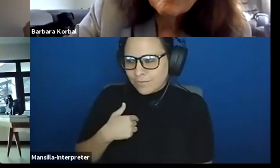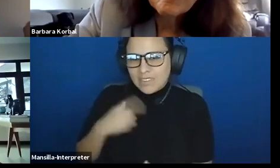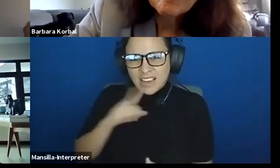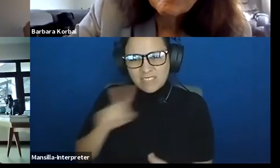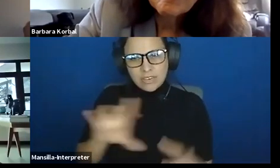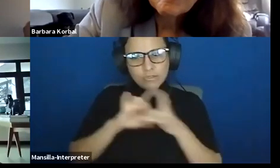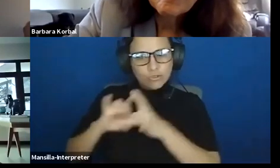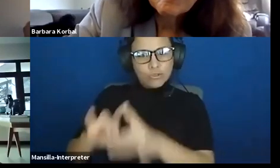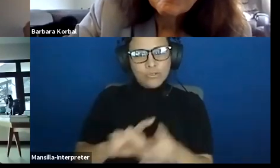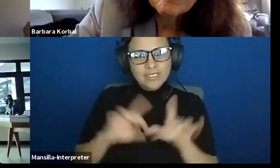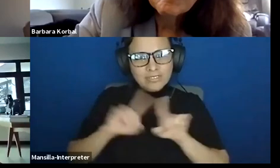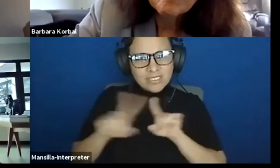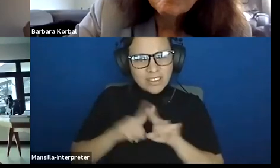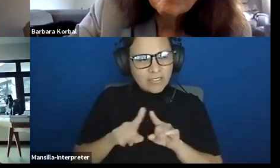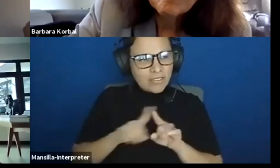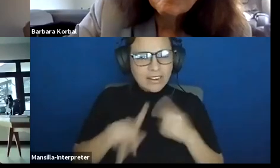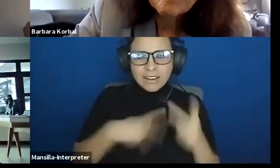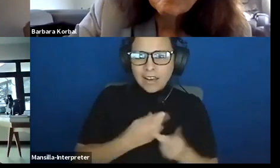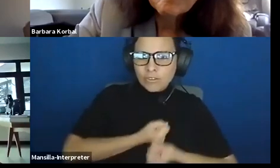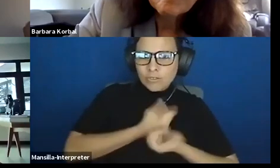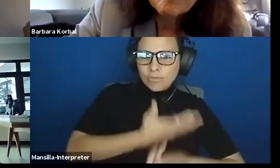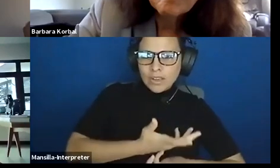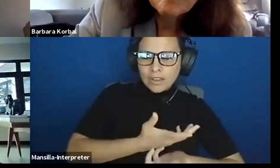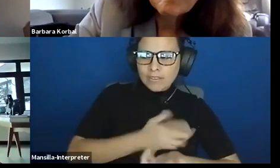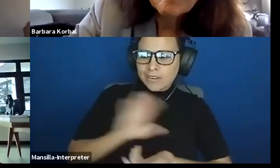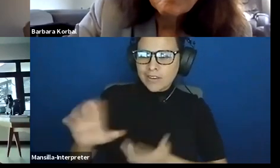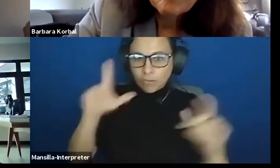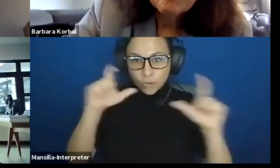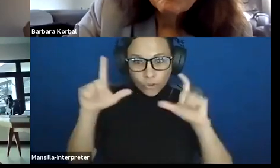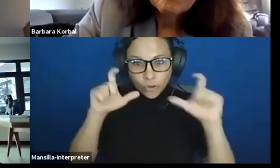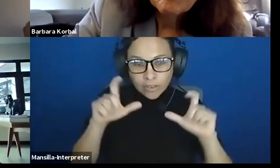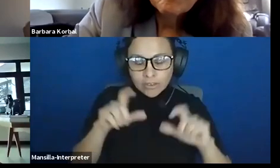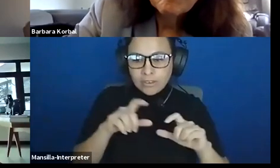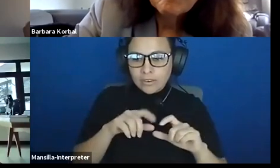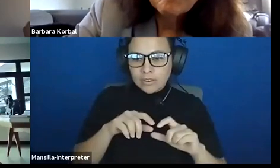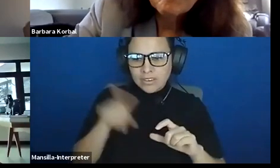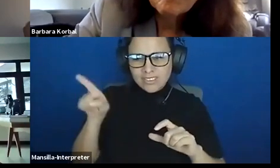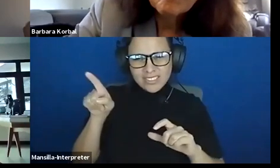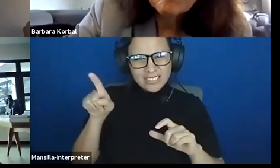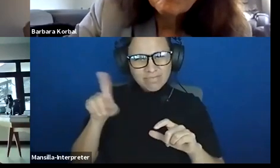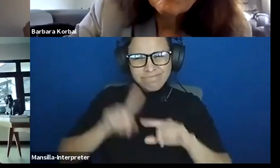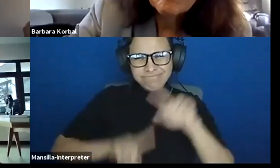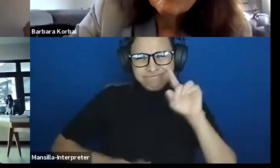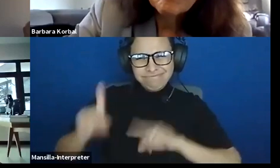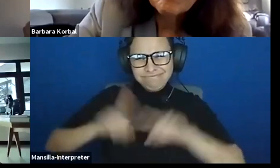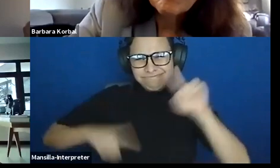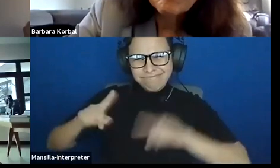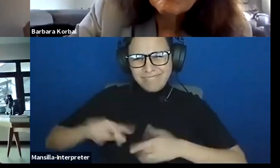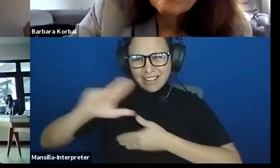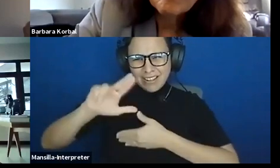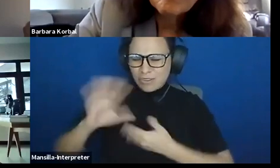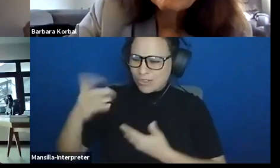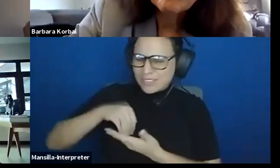united so many expressions, and you know, her photography, she's all over the place in Latin America in many